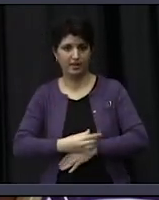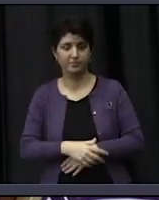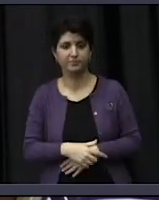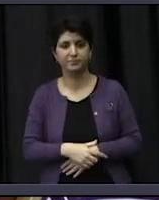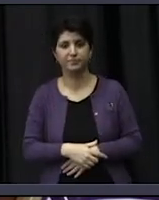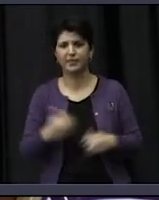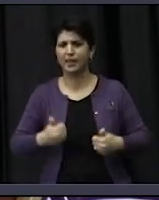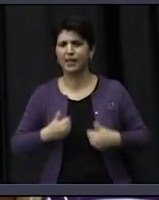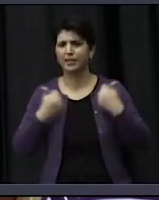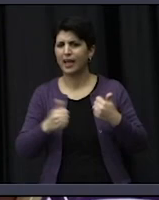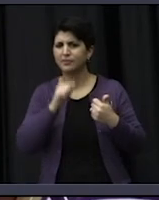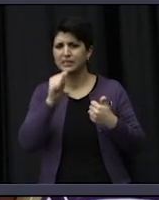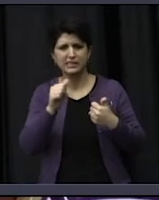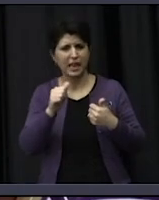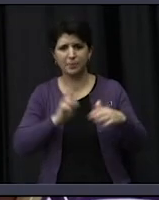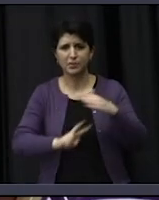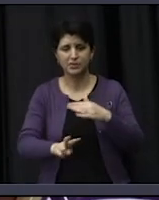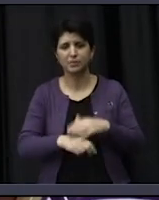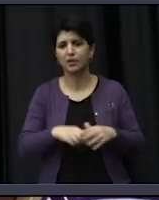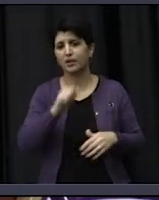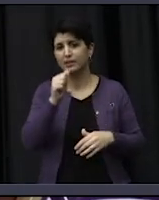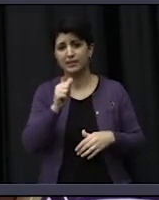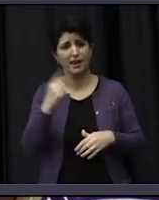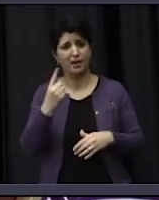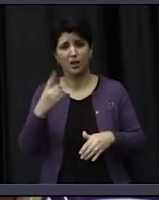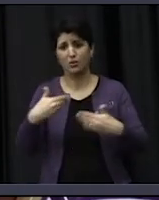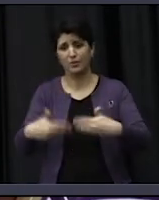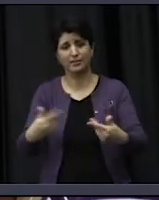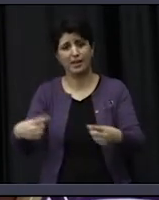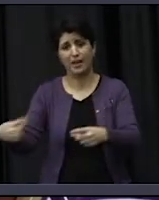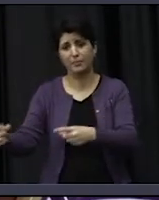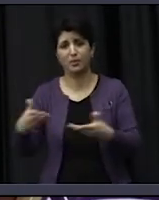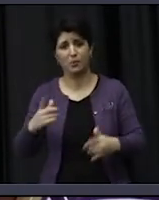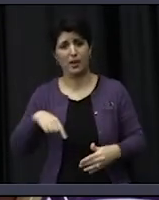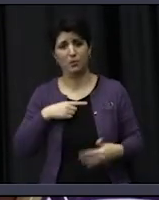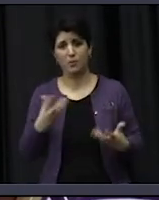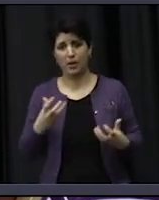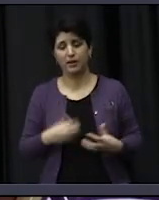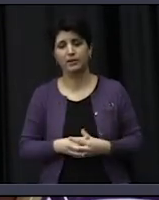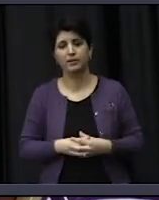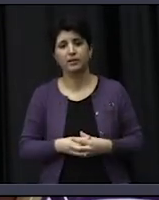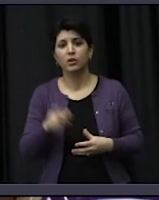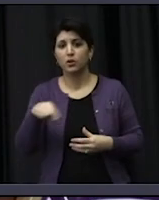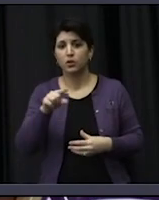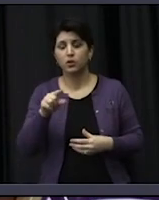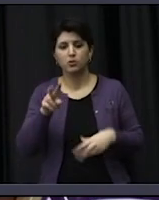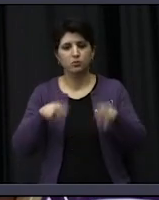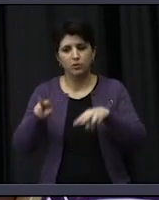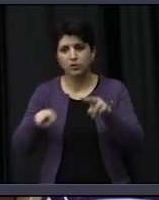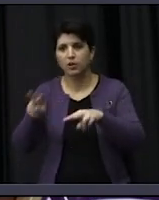is unpredictable, and it is not always going to go the way we intended it to. As you look to build upon your own